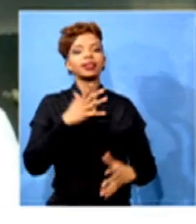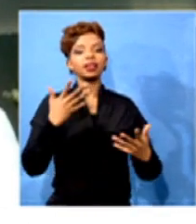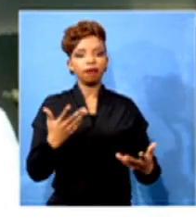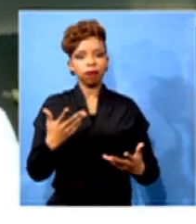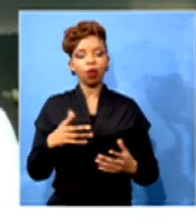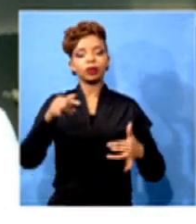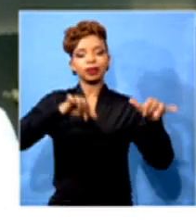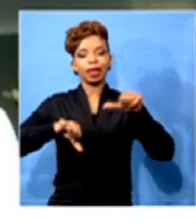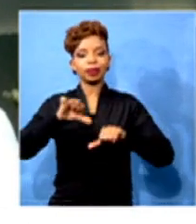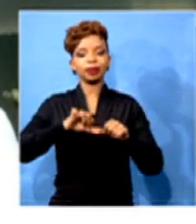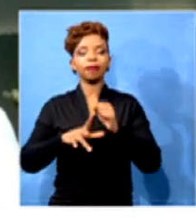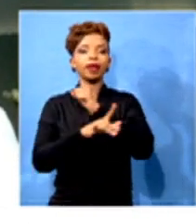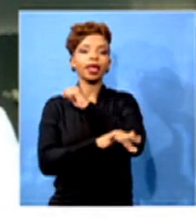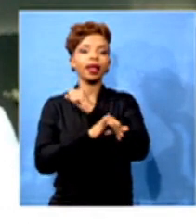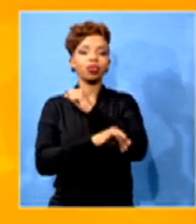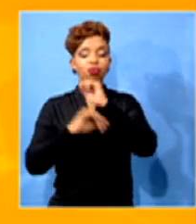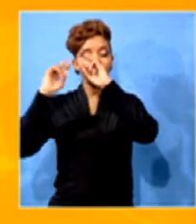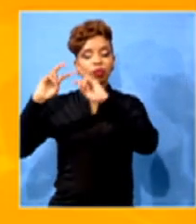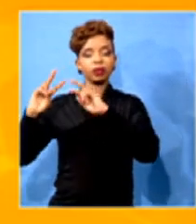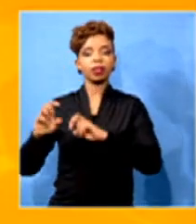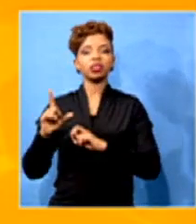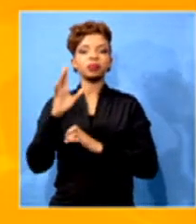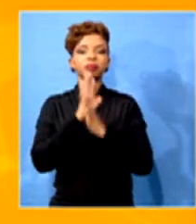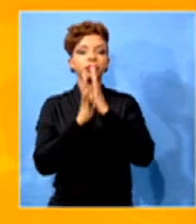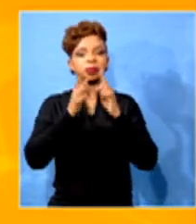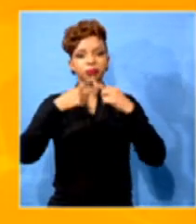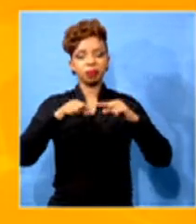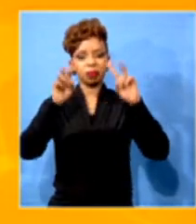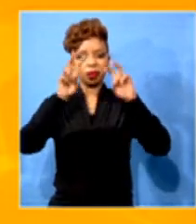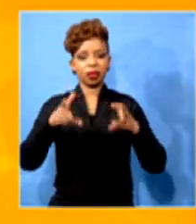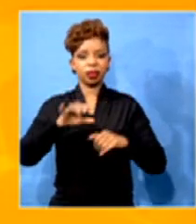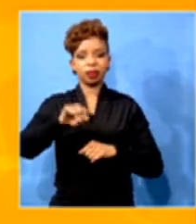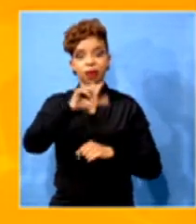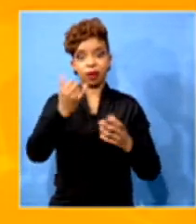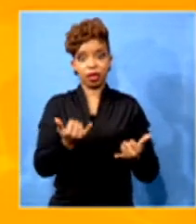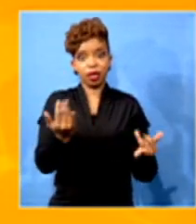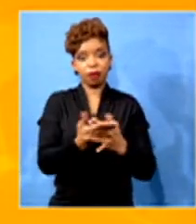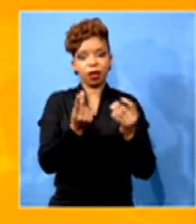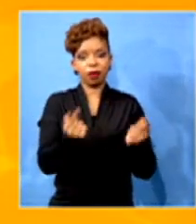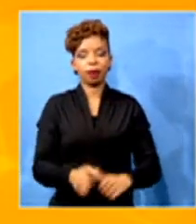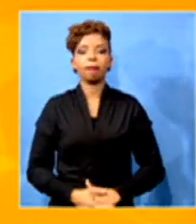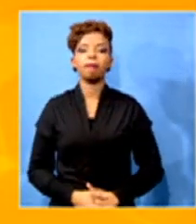and Industrial Research, talking to us about South Africa's energy crisis. Let's take a quick break before we get to news headlines.